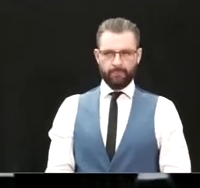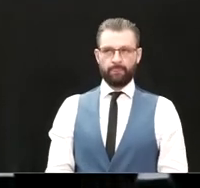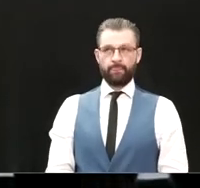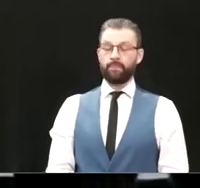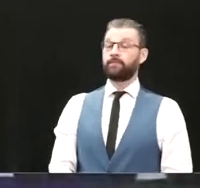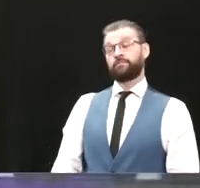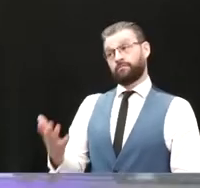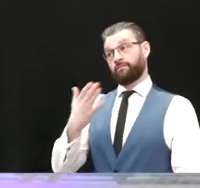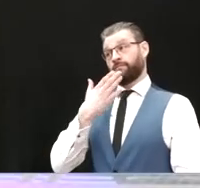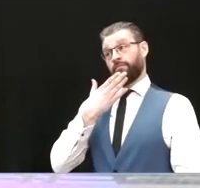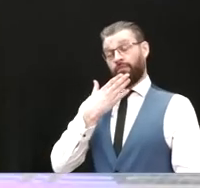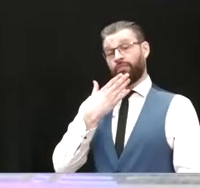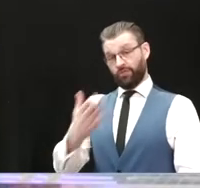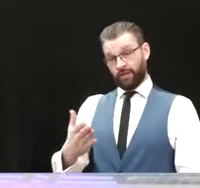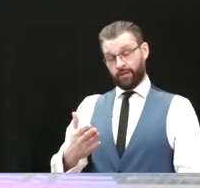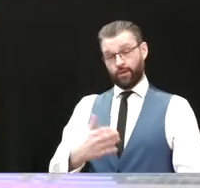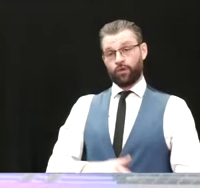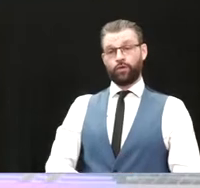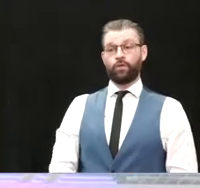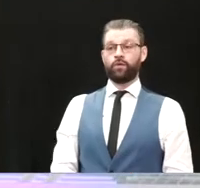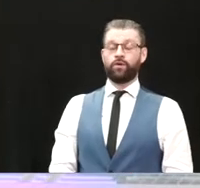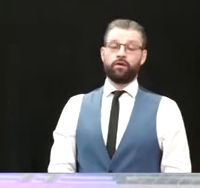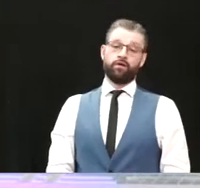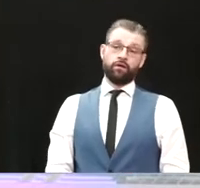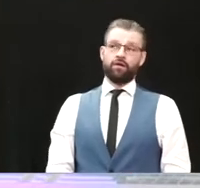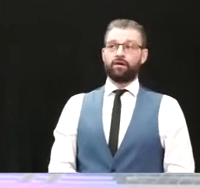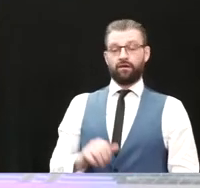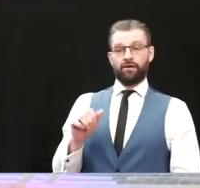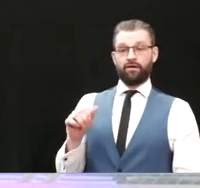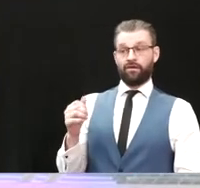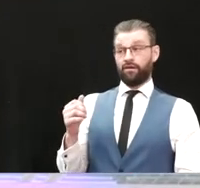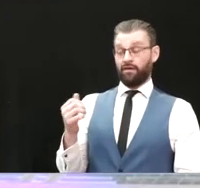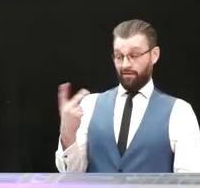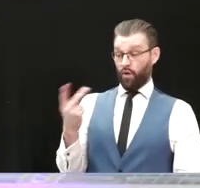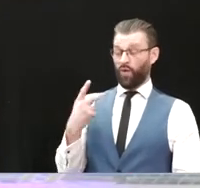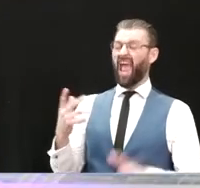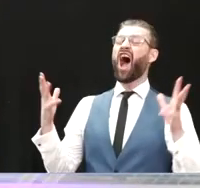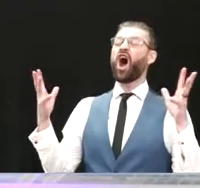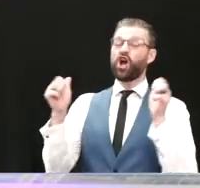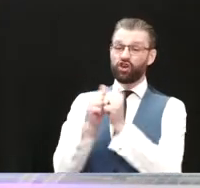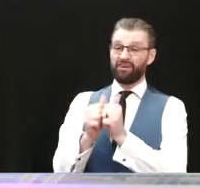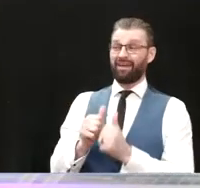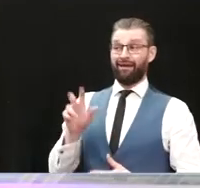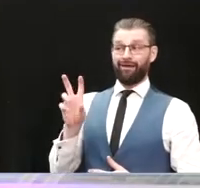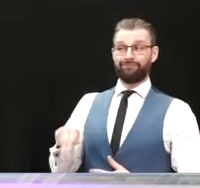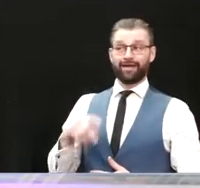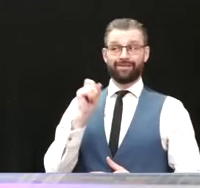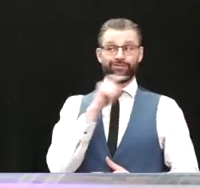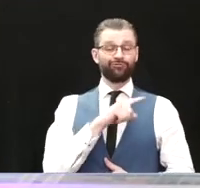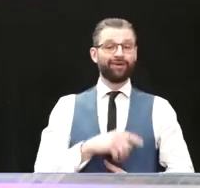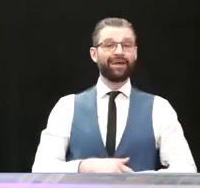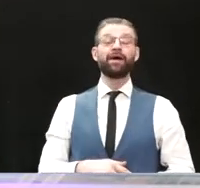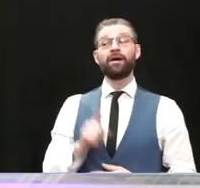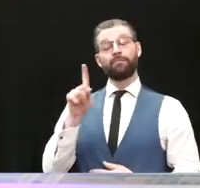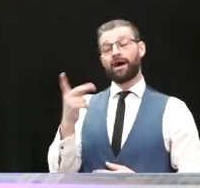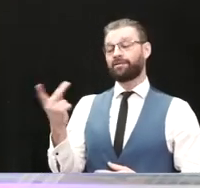Thank you, Sadiq, and unusually for us two, we entirely agree, and I recommend most strongly the